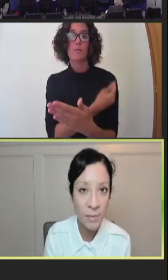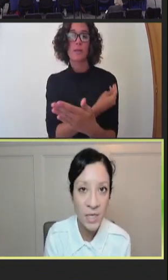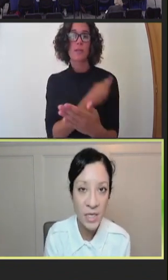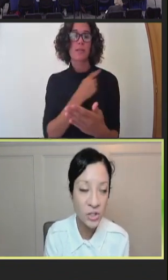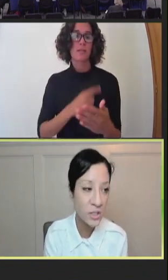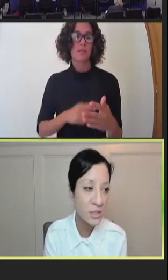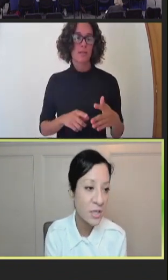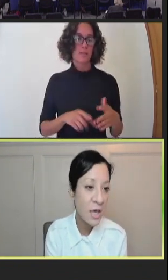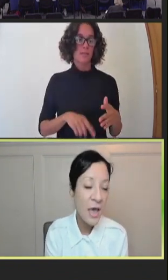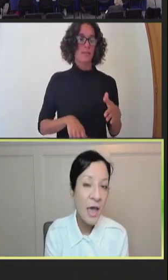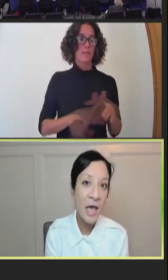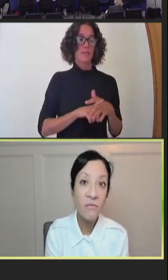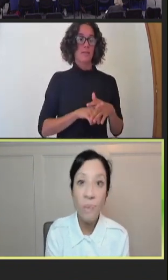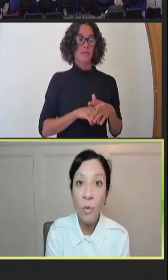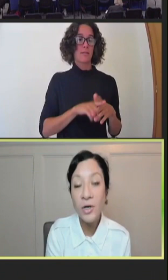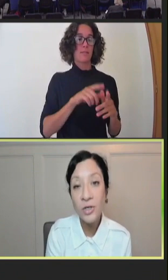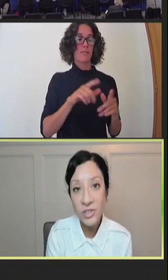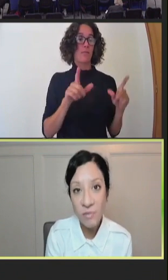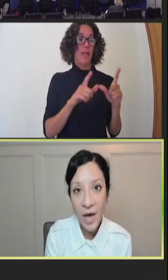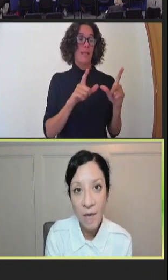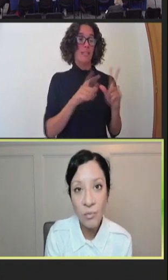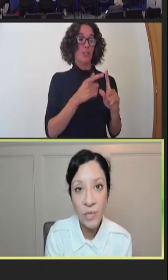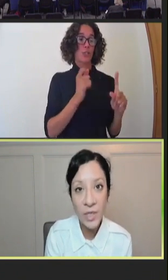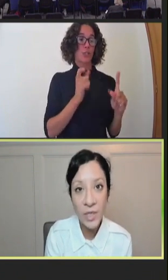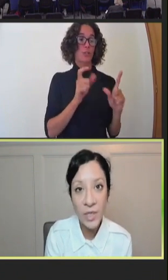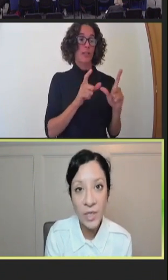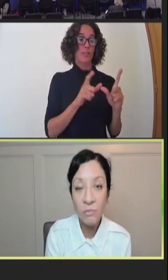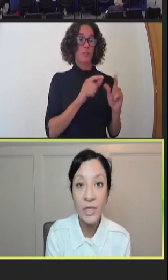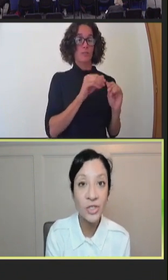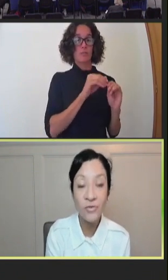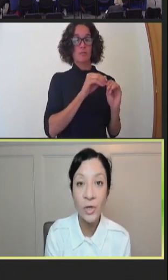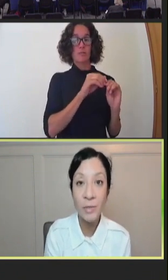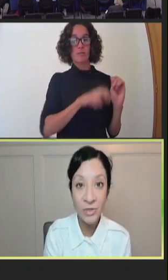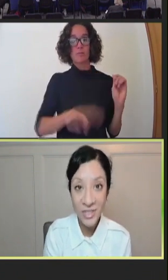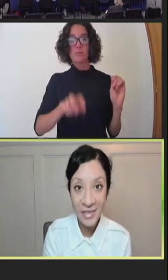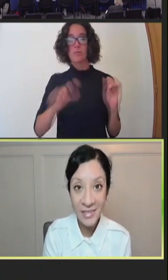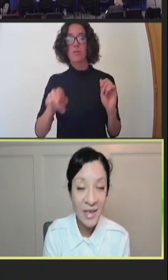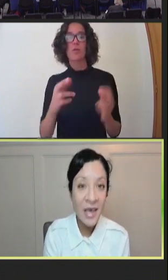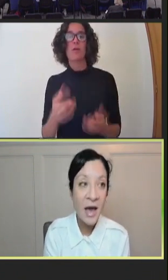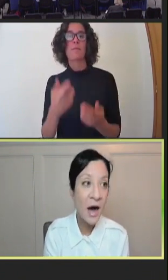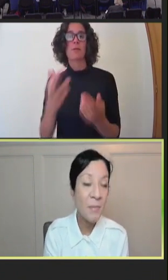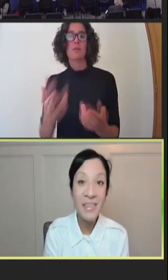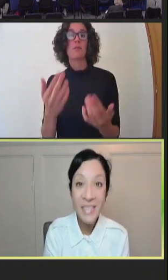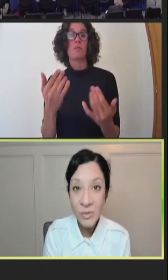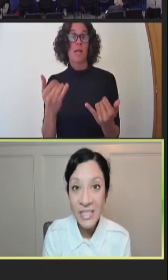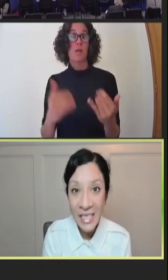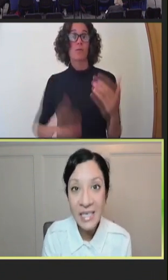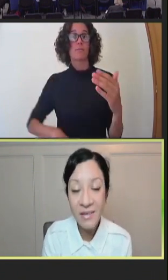into recommendations. And for nirsevimab, we reached 40%.